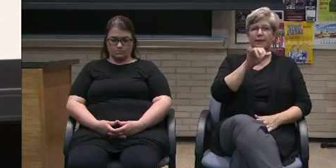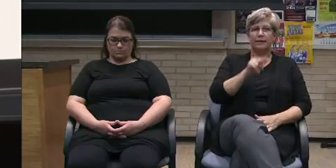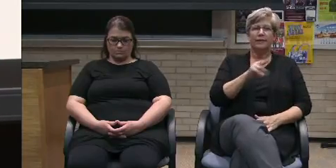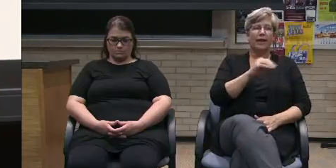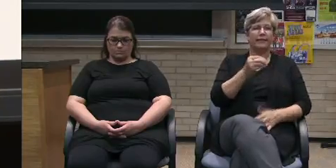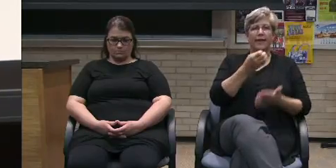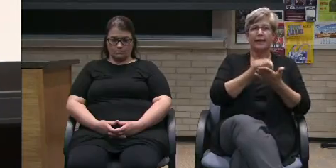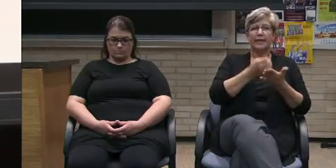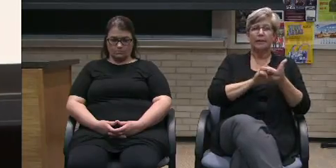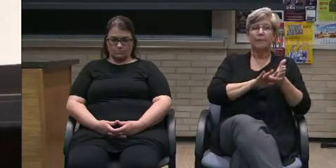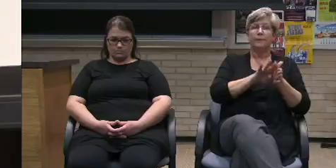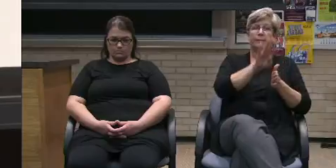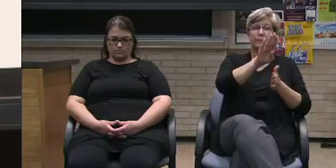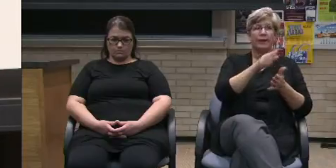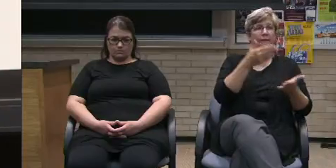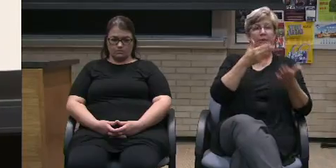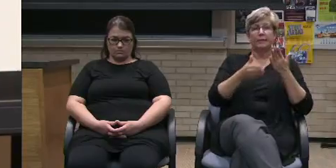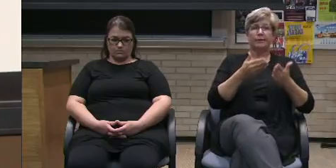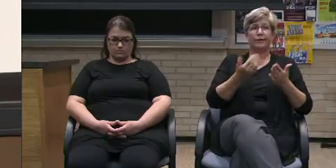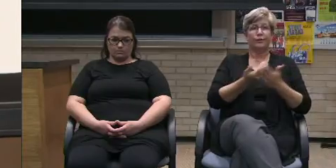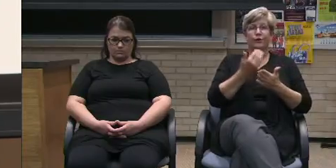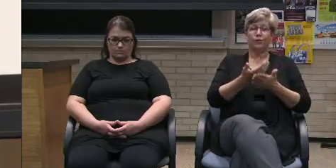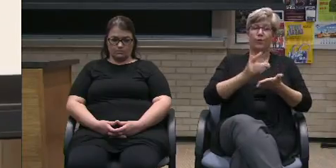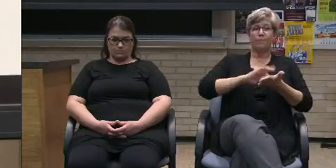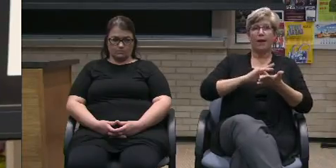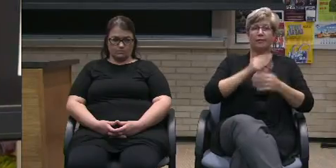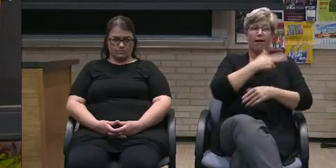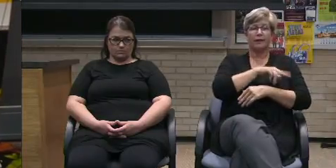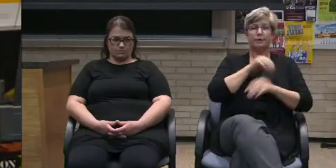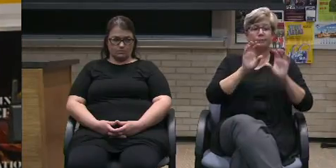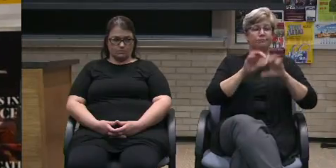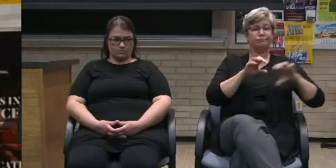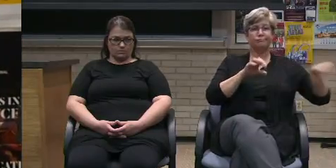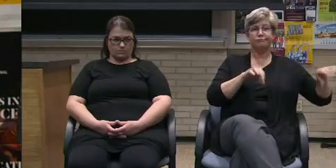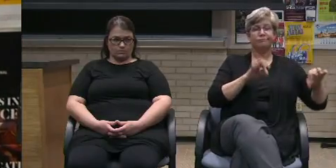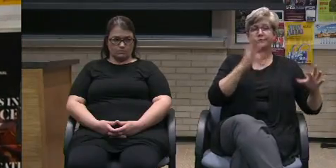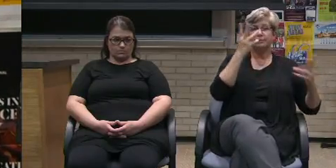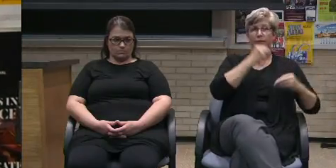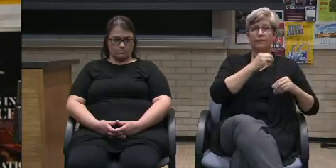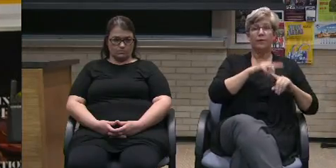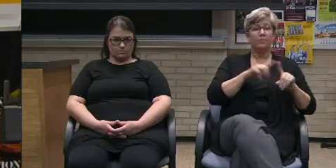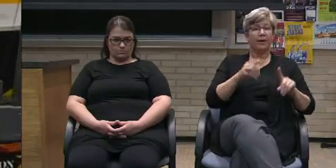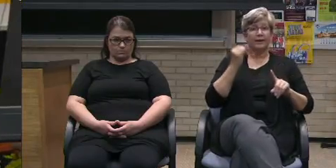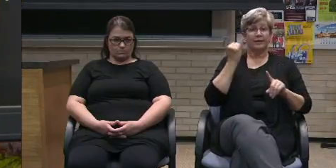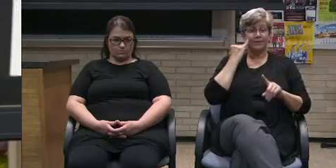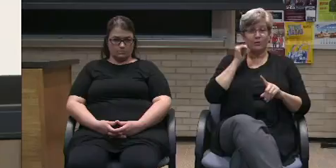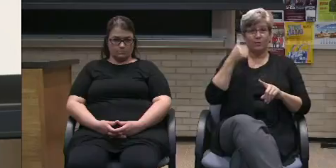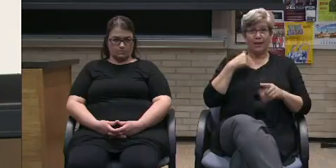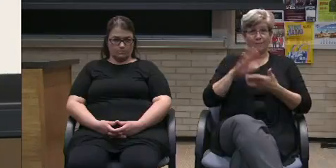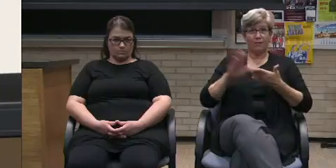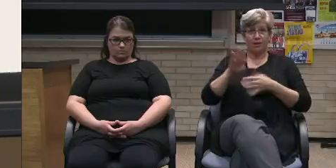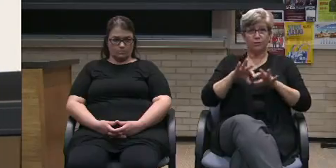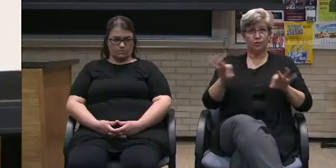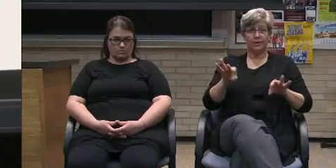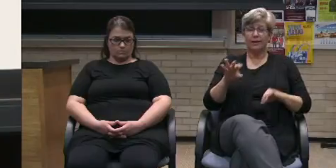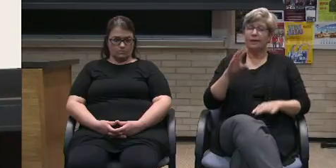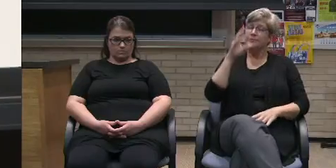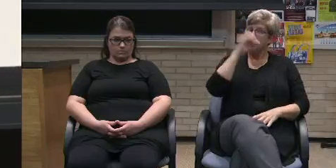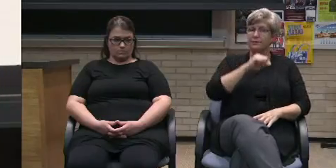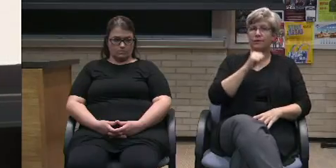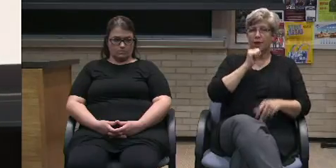we may have a great medical corridor going up, but if you don't have that post-secondary credential, you're probably not going to get a job in the medical